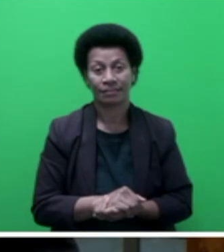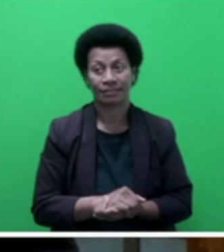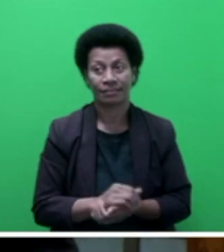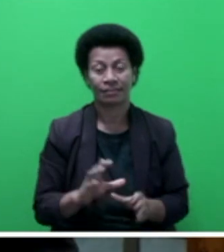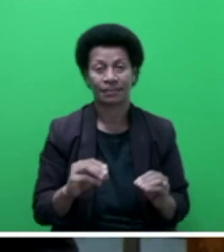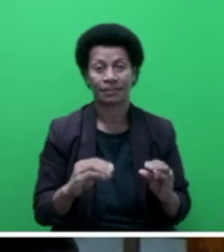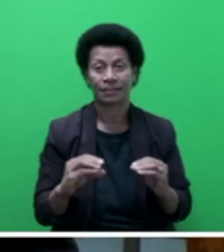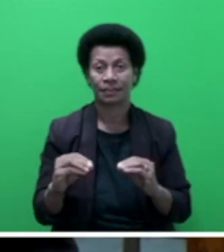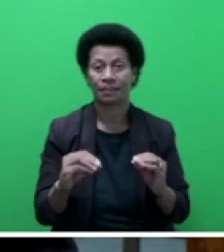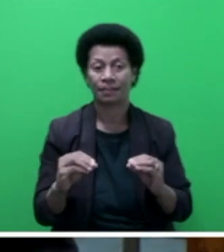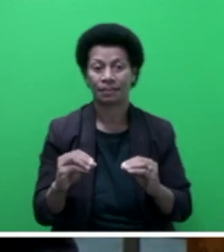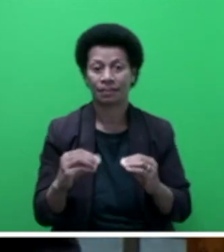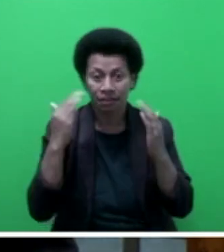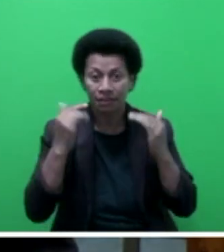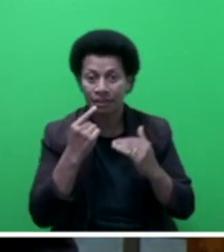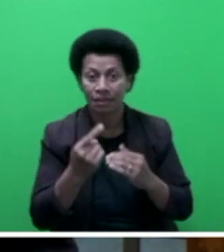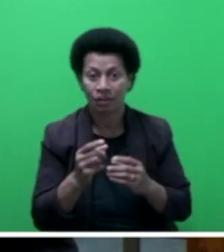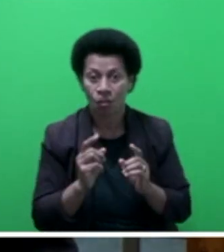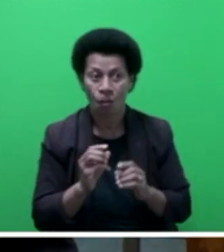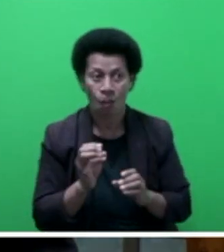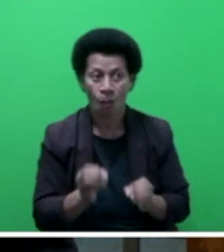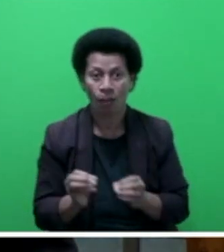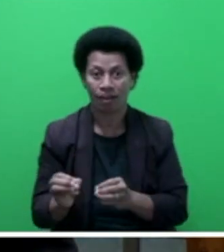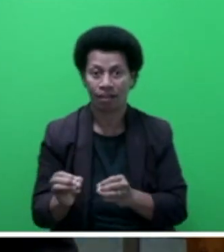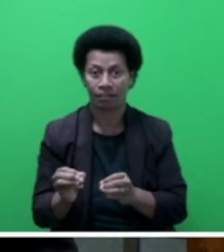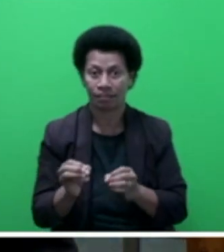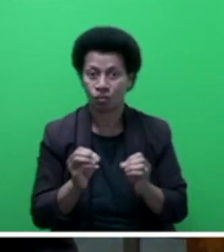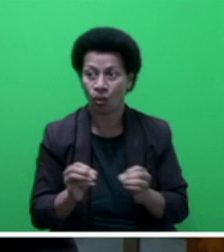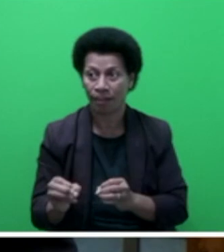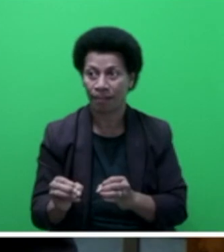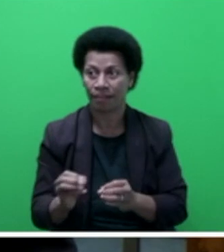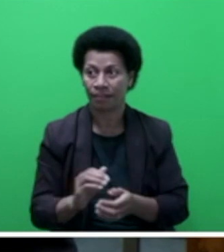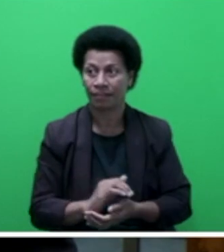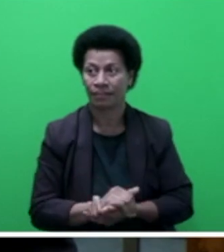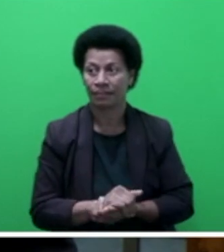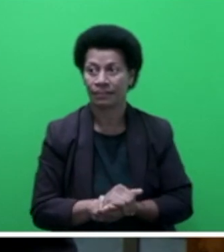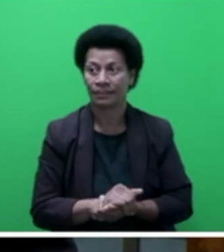Order. Order. Order.